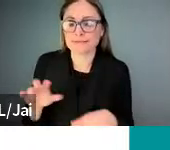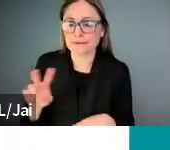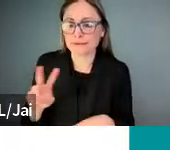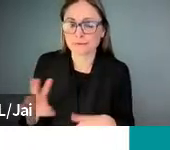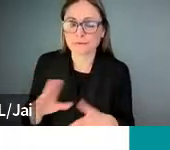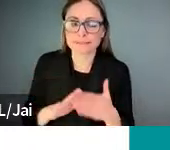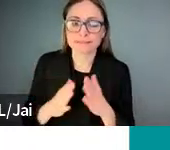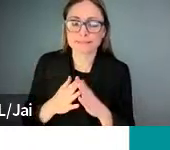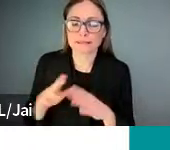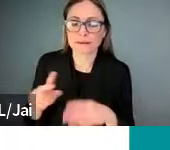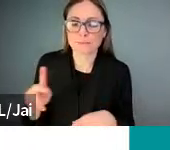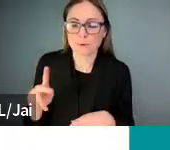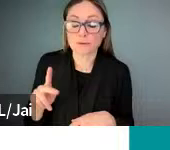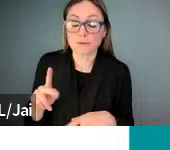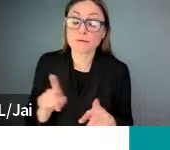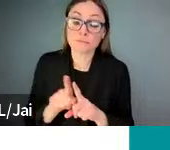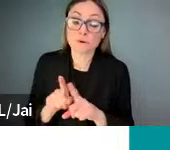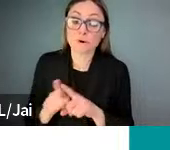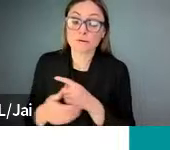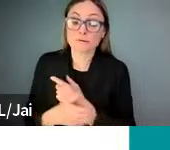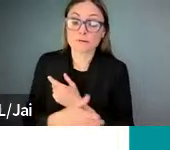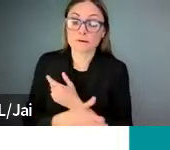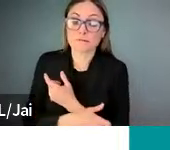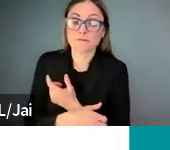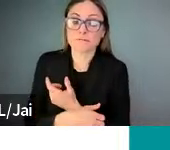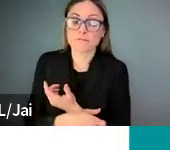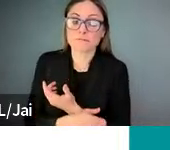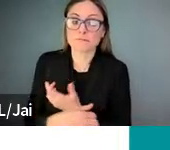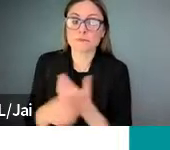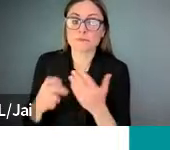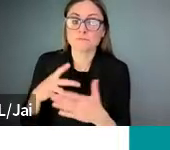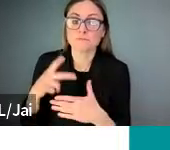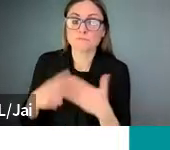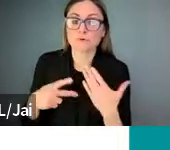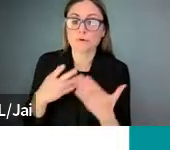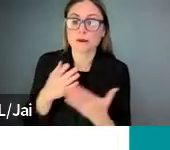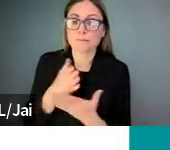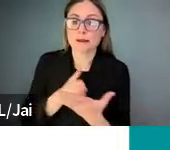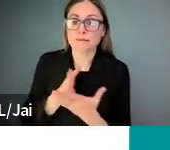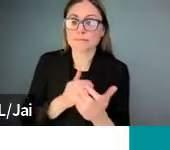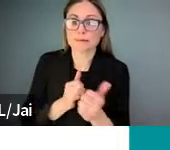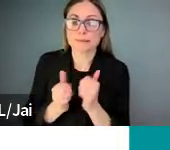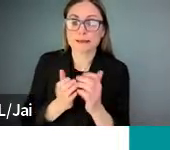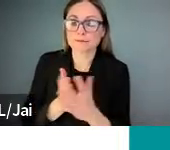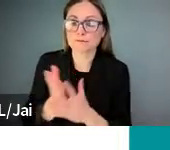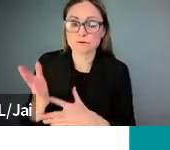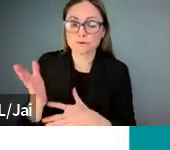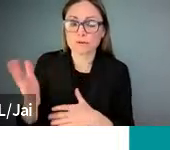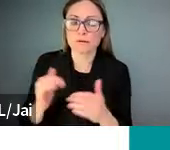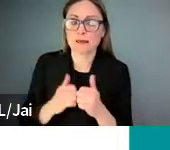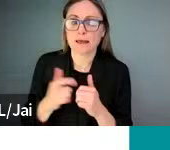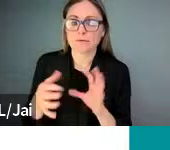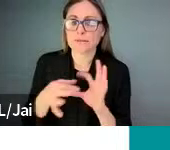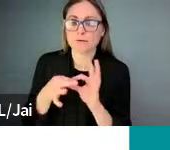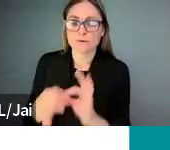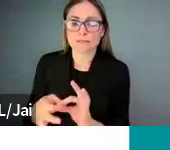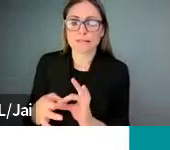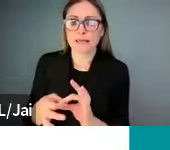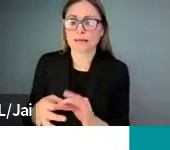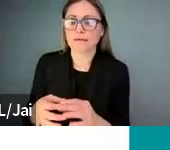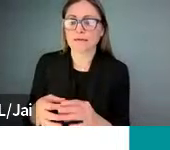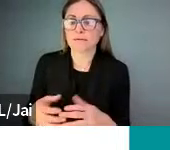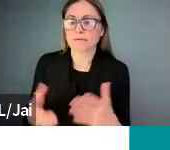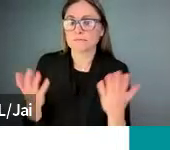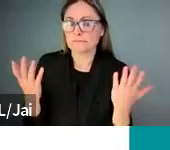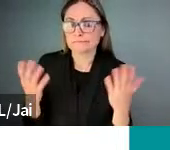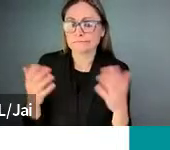Portland, but also what are the program elements that are passing through it? How do they relate? Be they